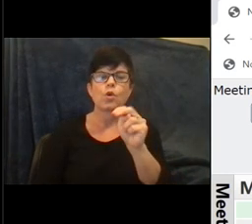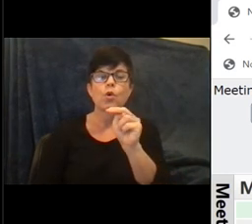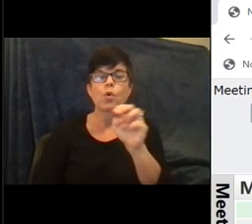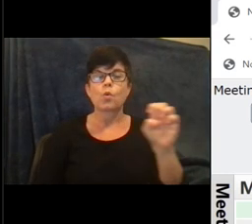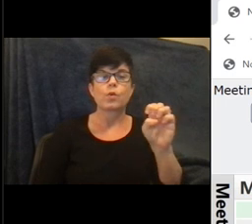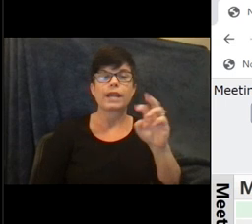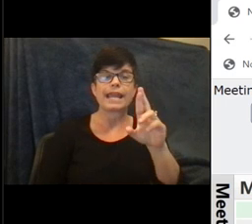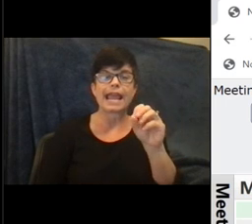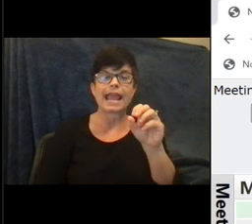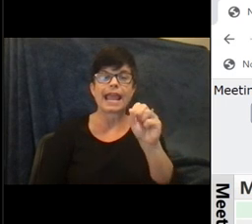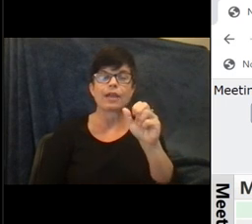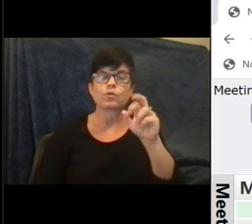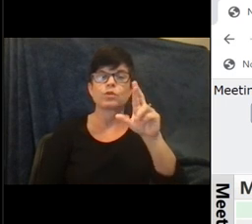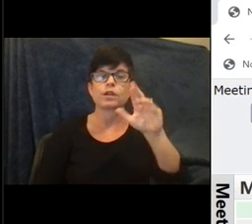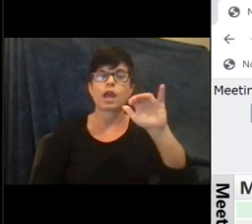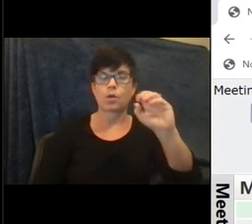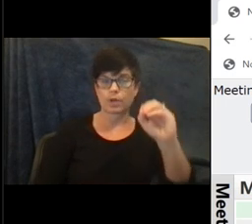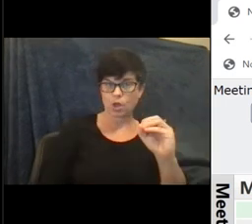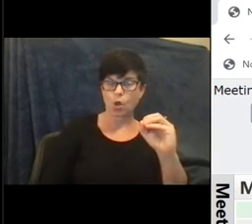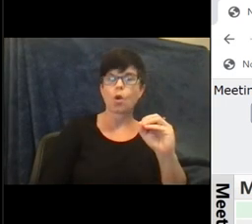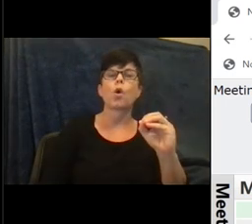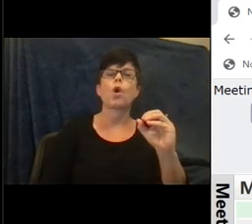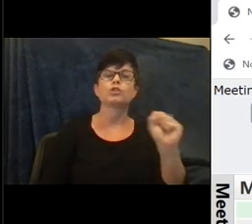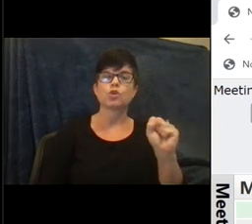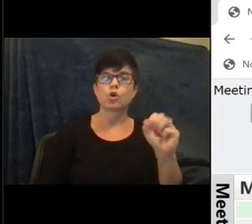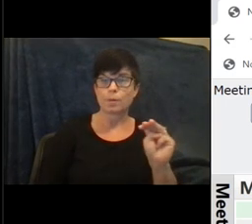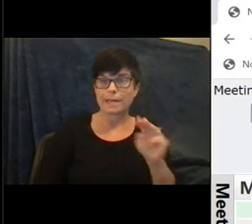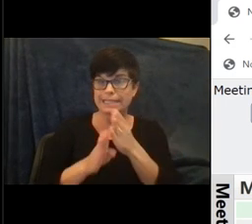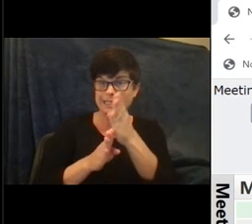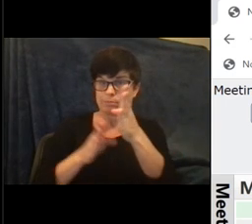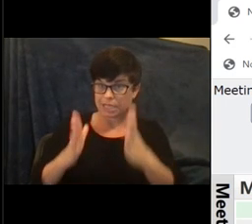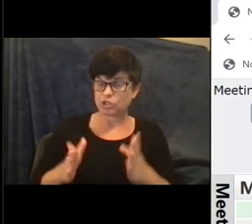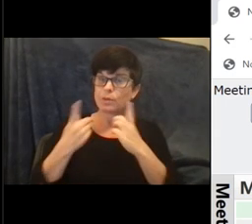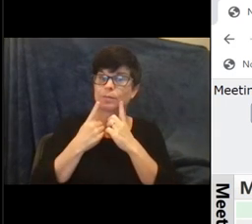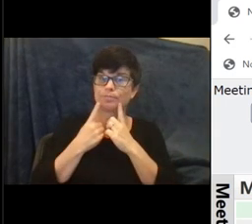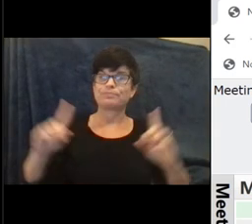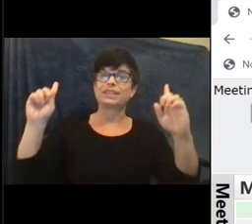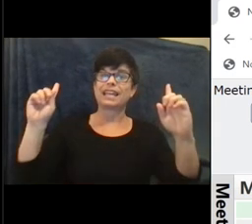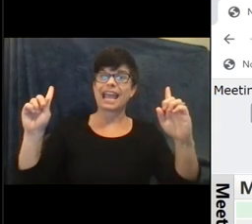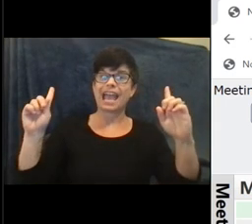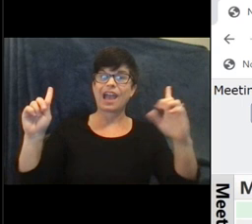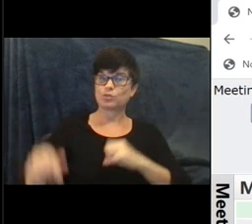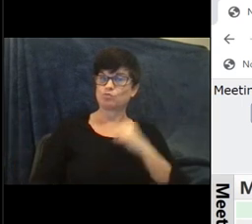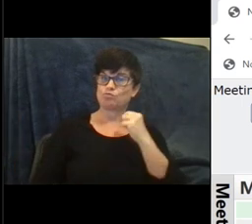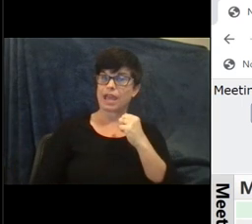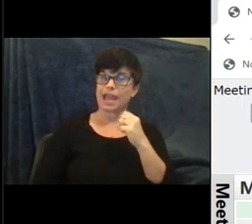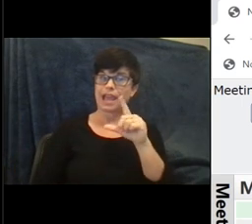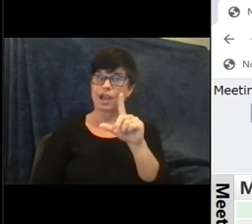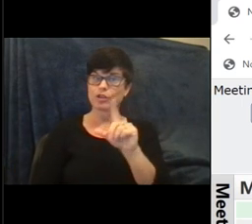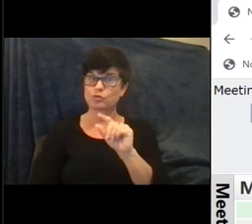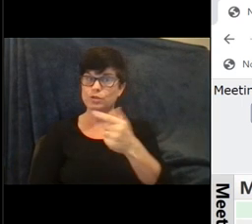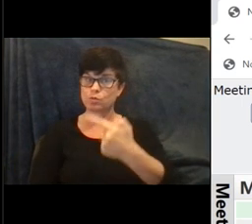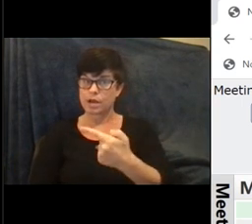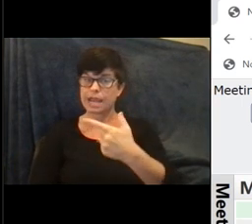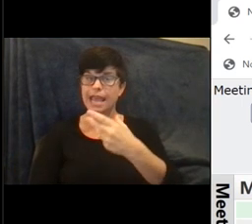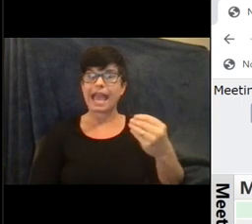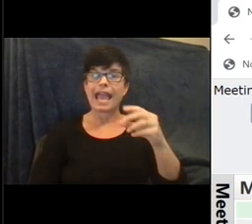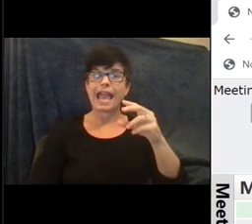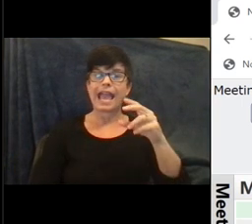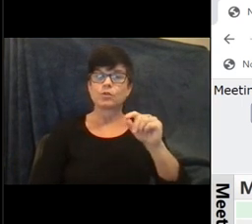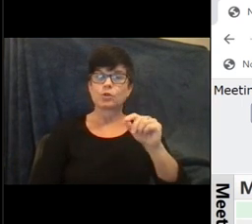for the Boynton Beach CRA. The CRA is proud to announce that its fiscal year 2021-2022 annual report